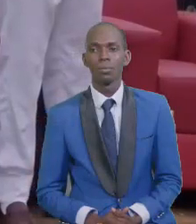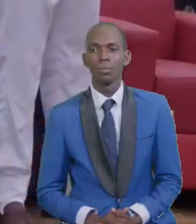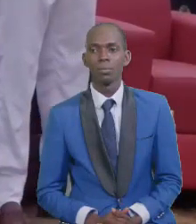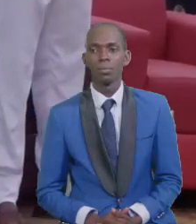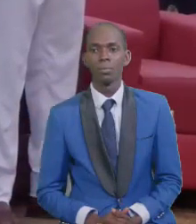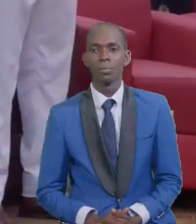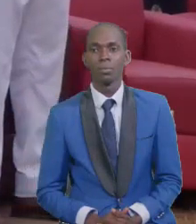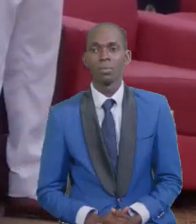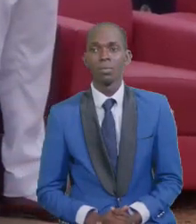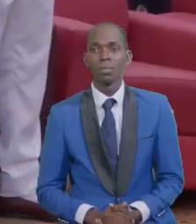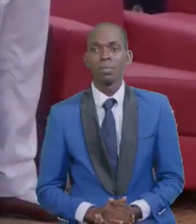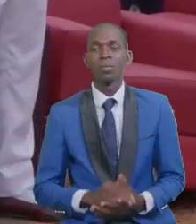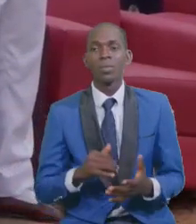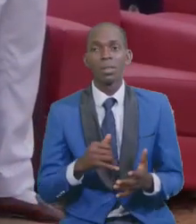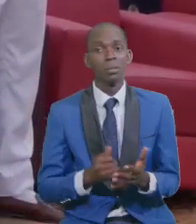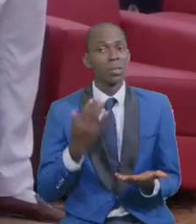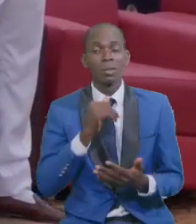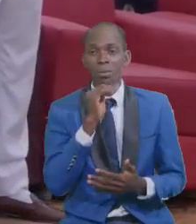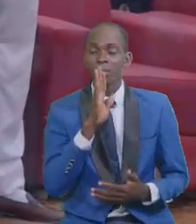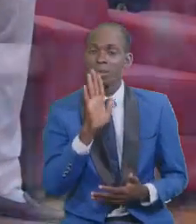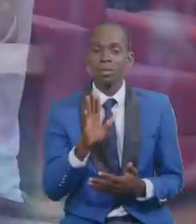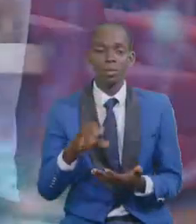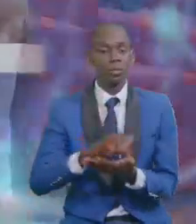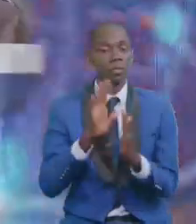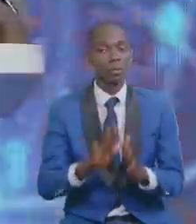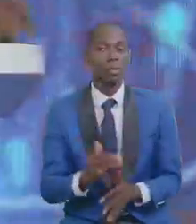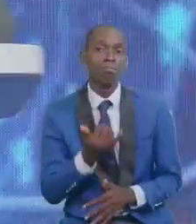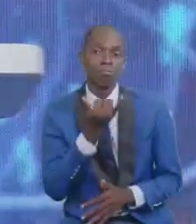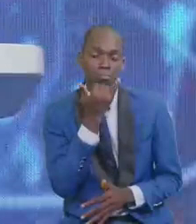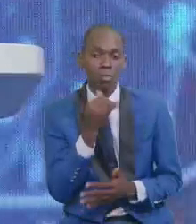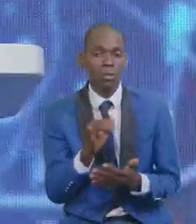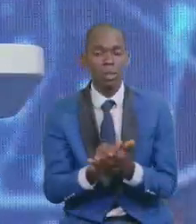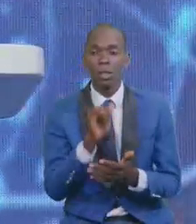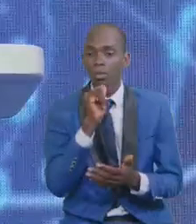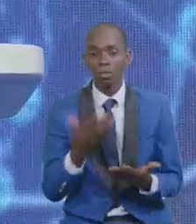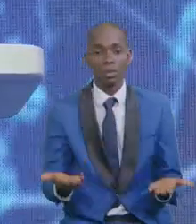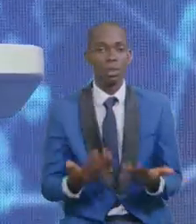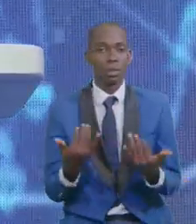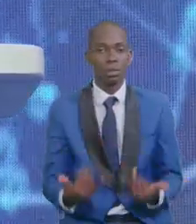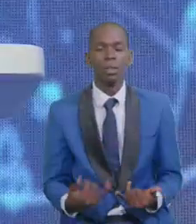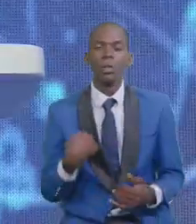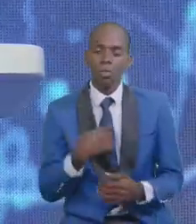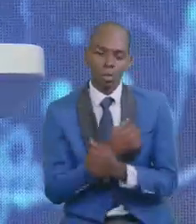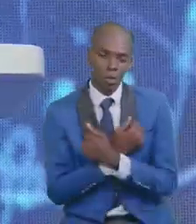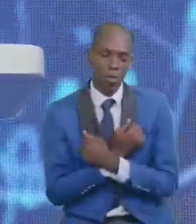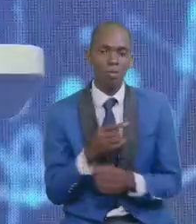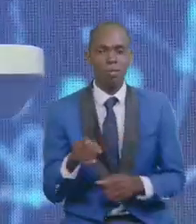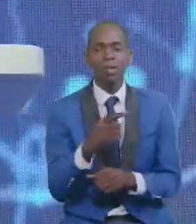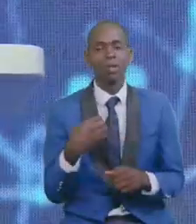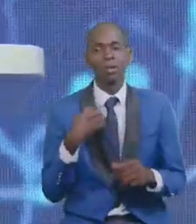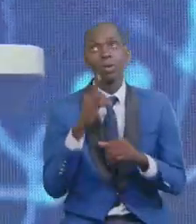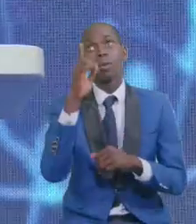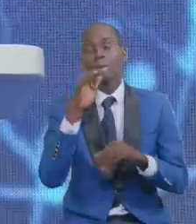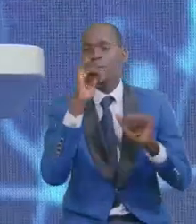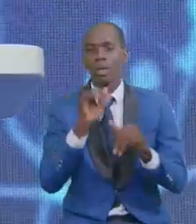It may not be their fault that they are not here now, but we love them, we bless everyone, and the